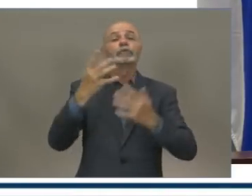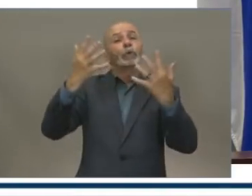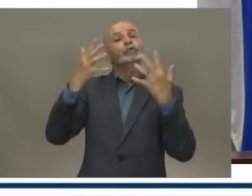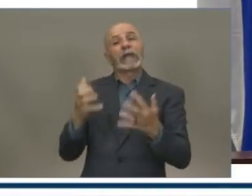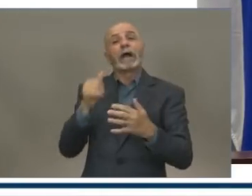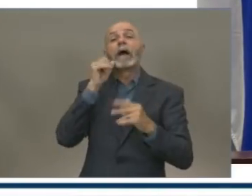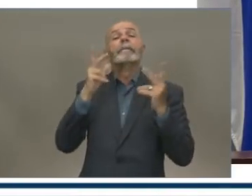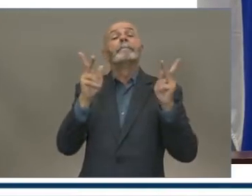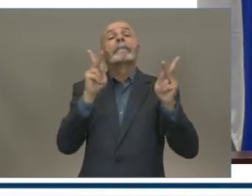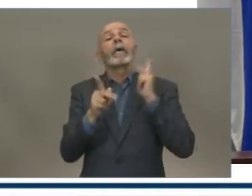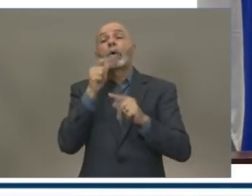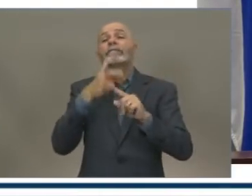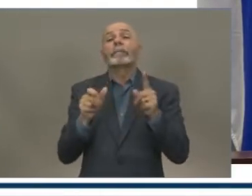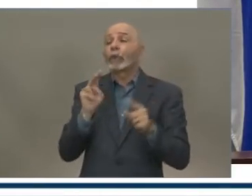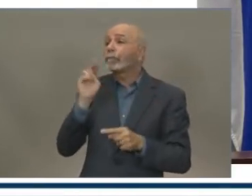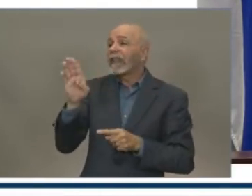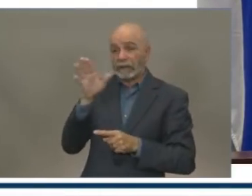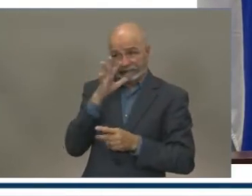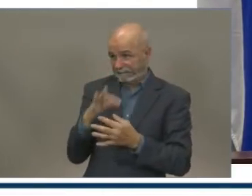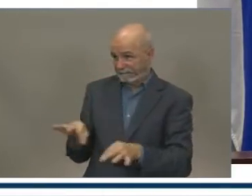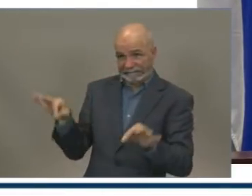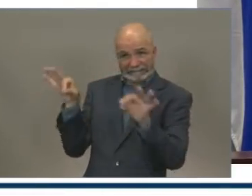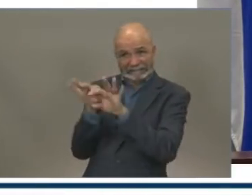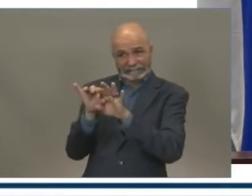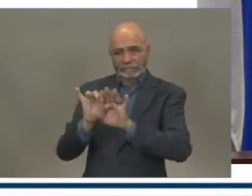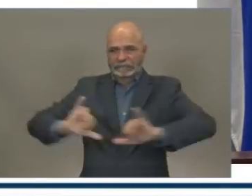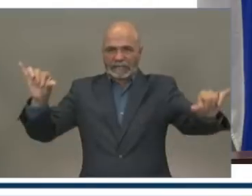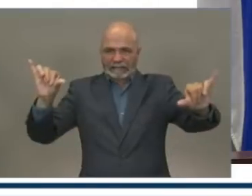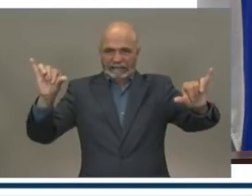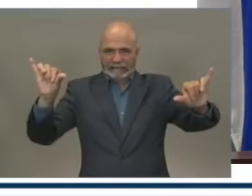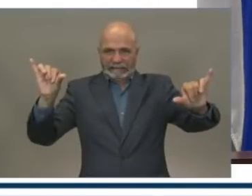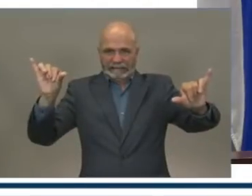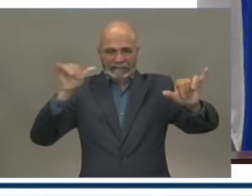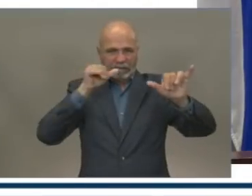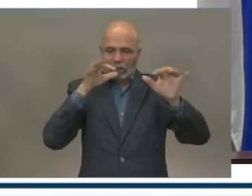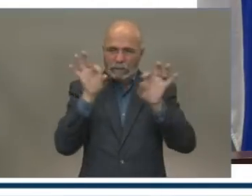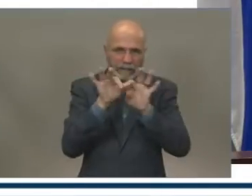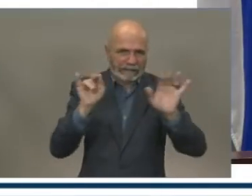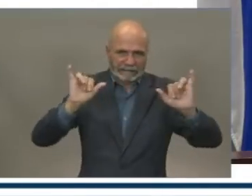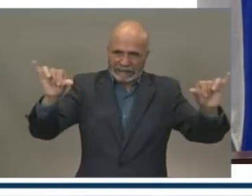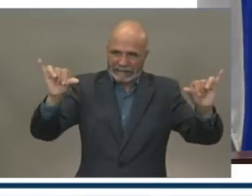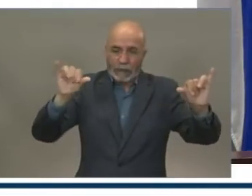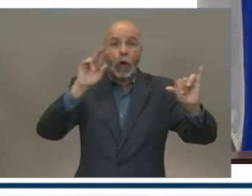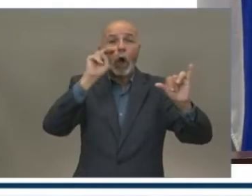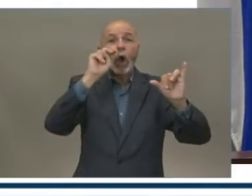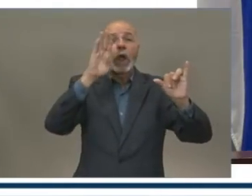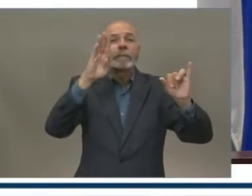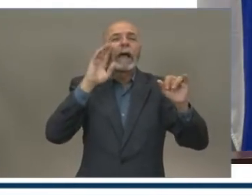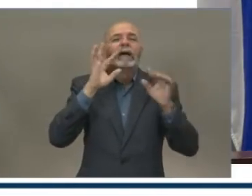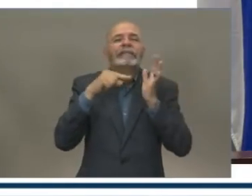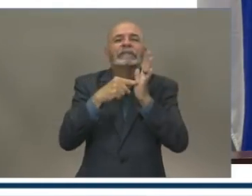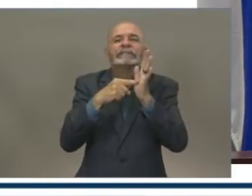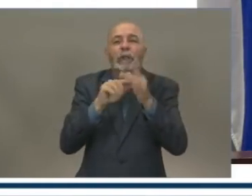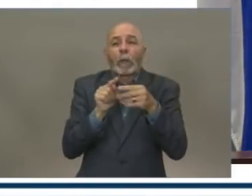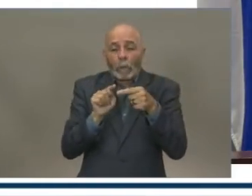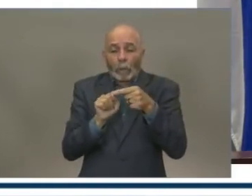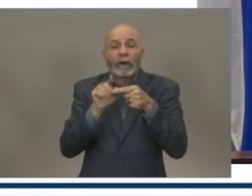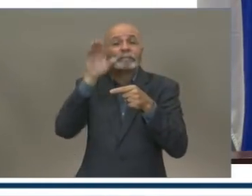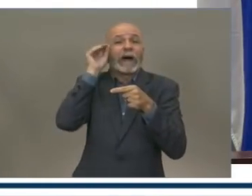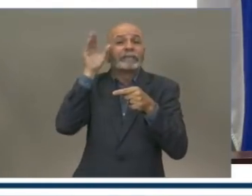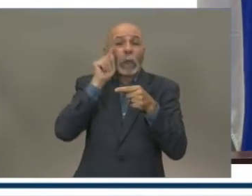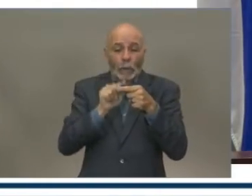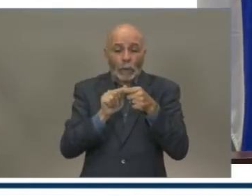travel in and out of various zones in New Brunswick. So we're asking Nova Scotians to continue